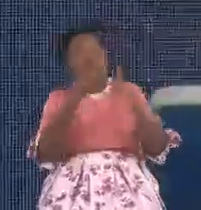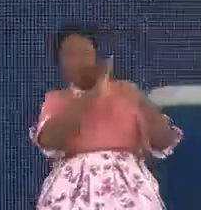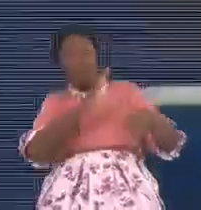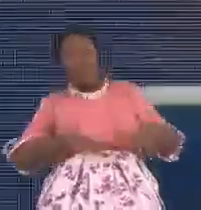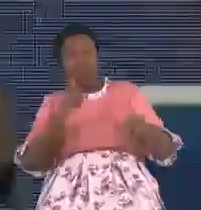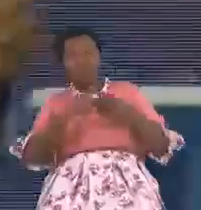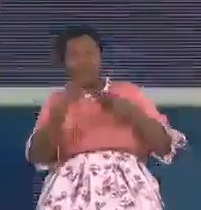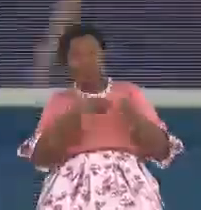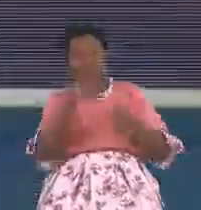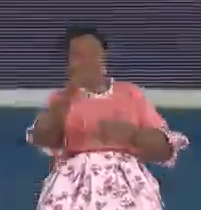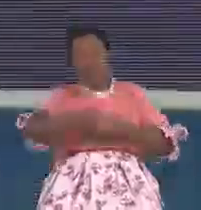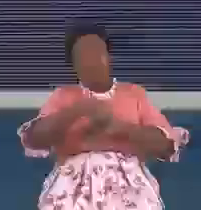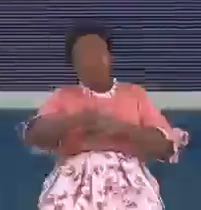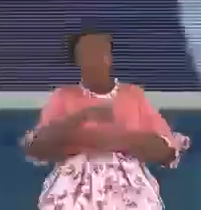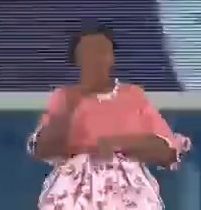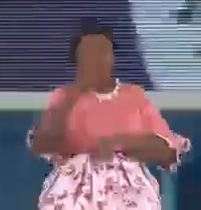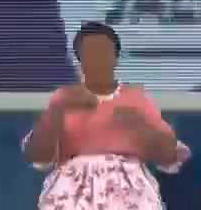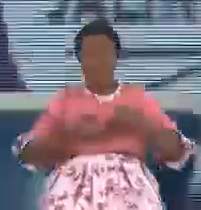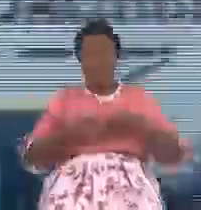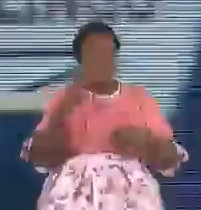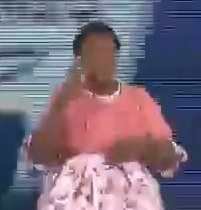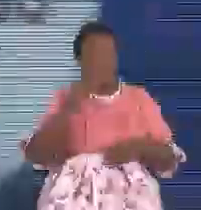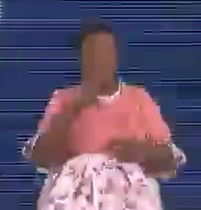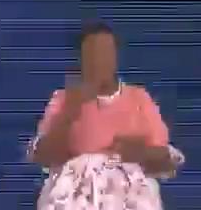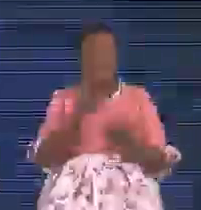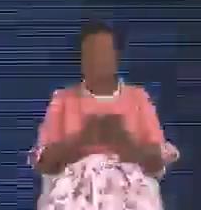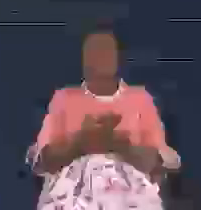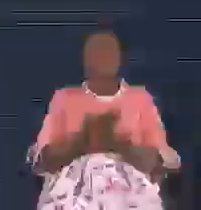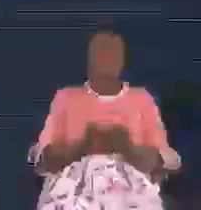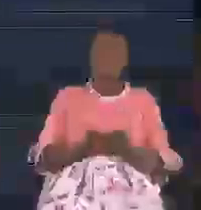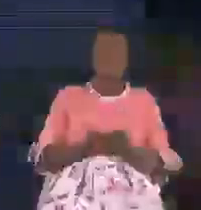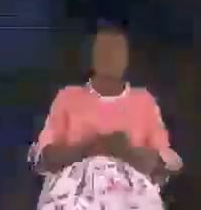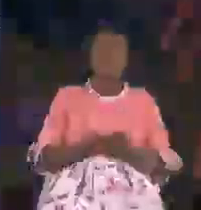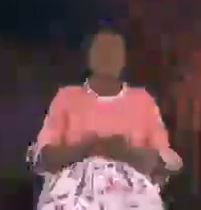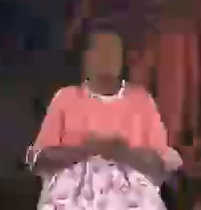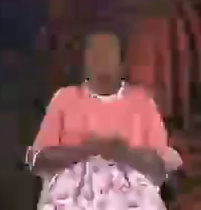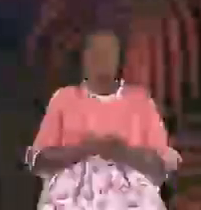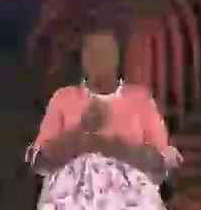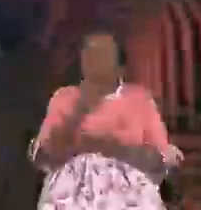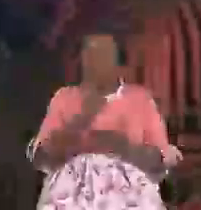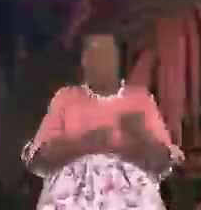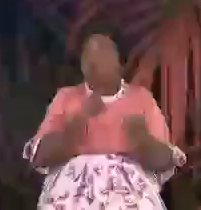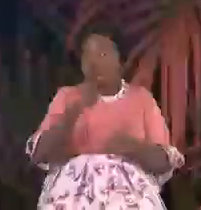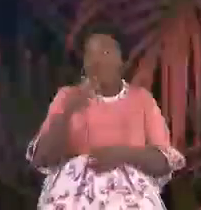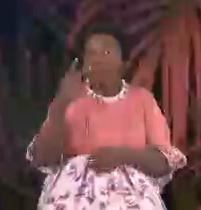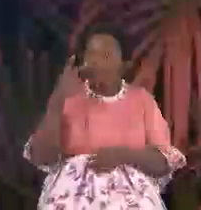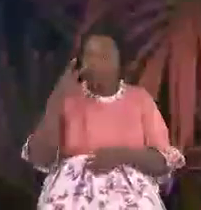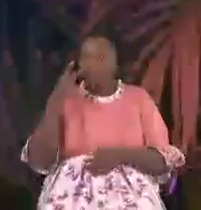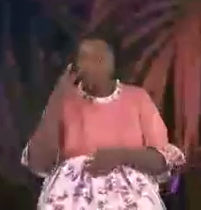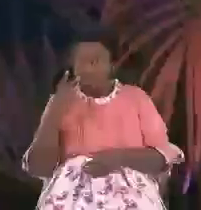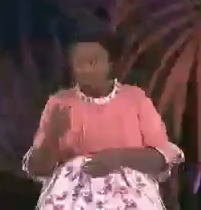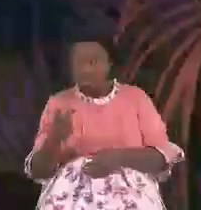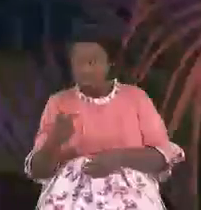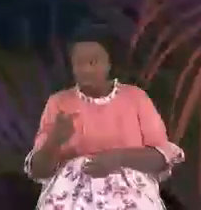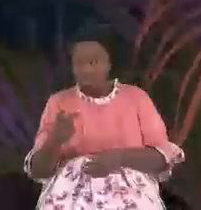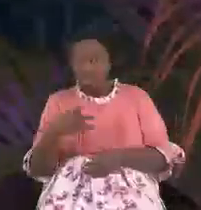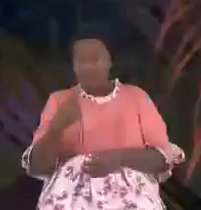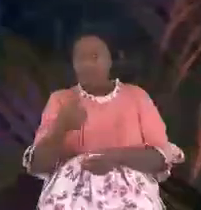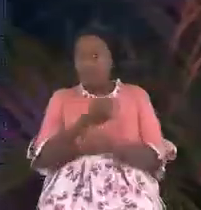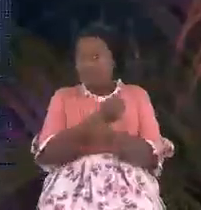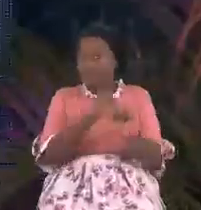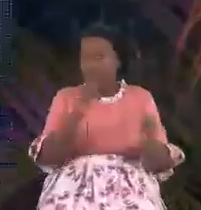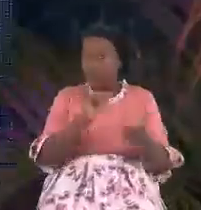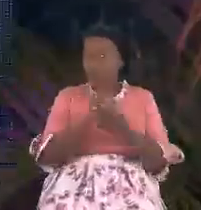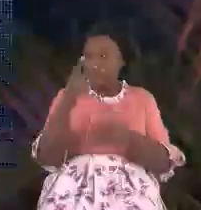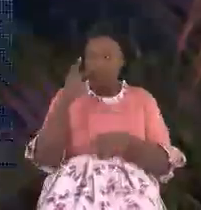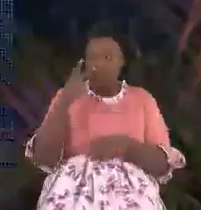tonight thou as well seen what you see the salvation you see the